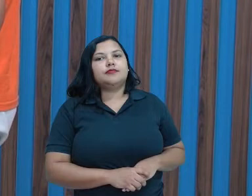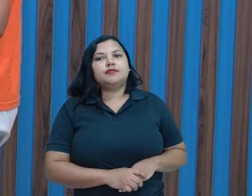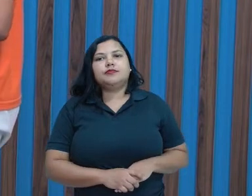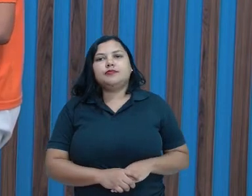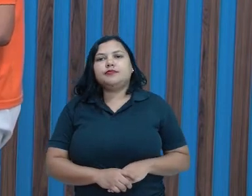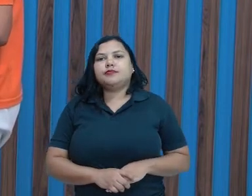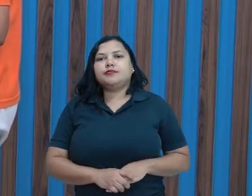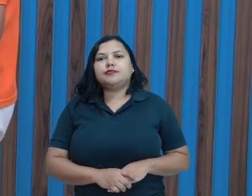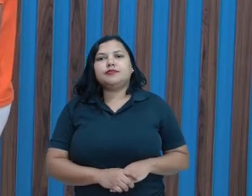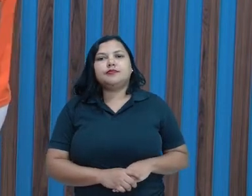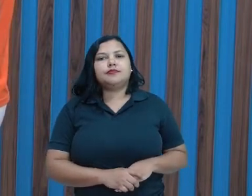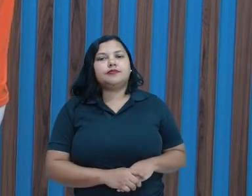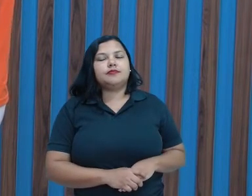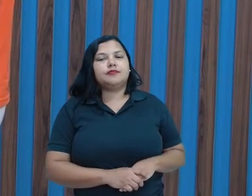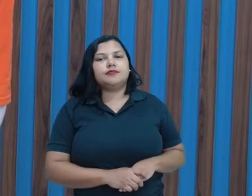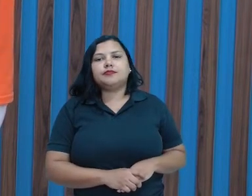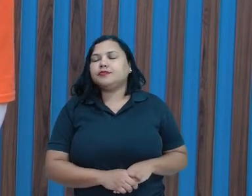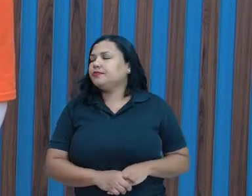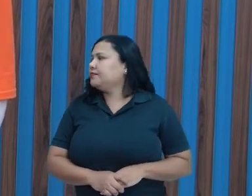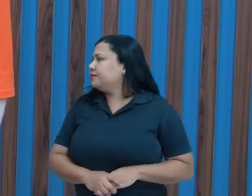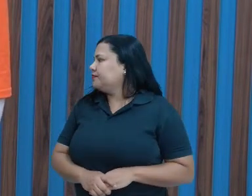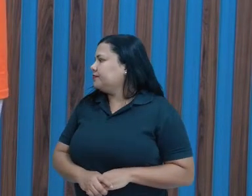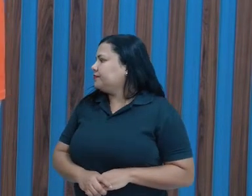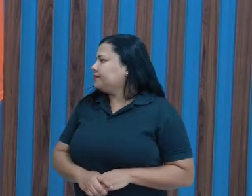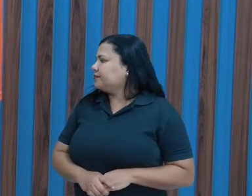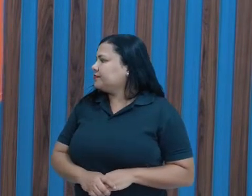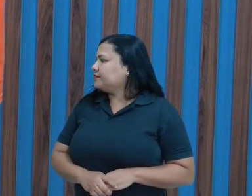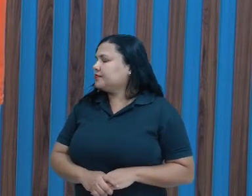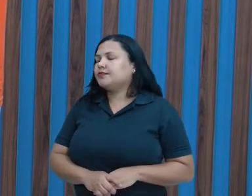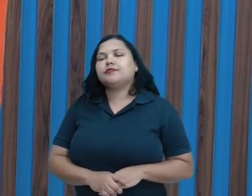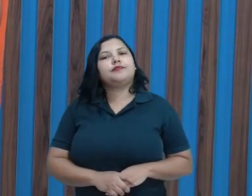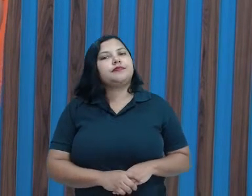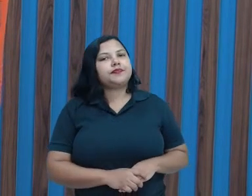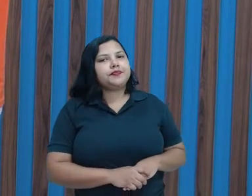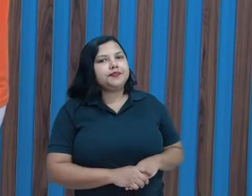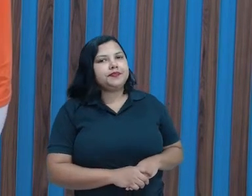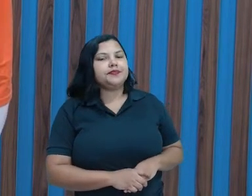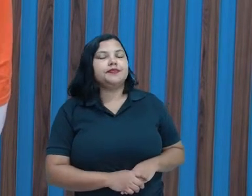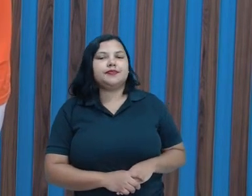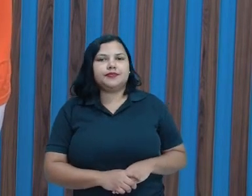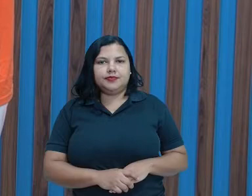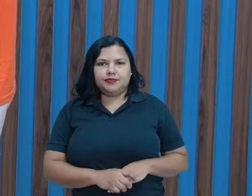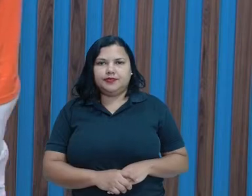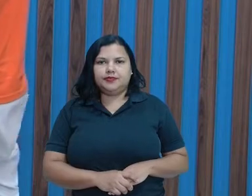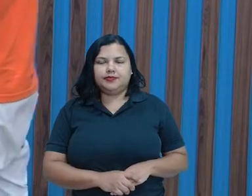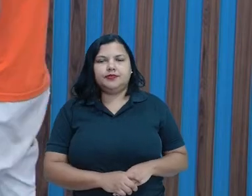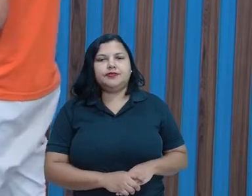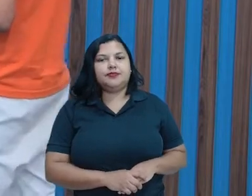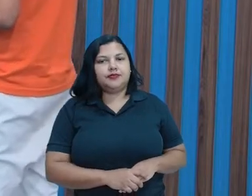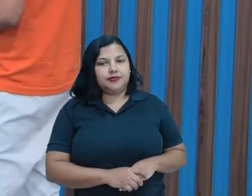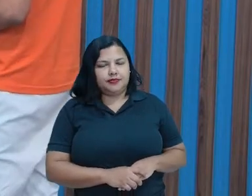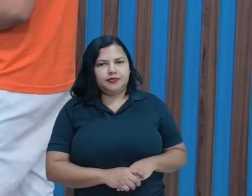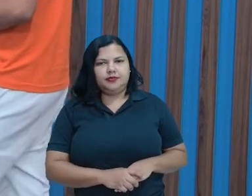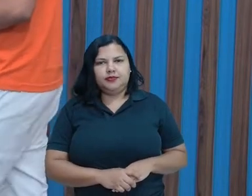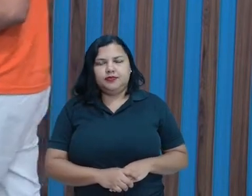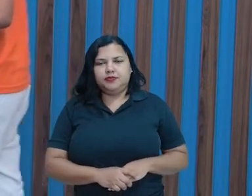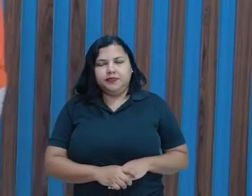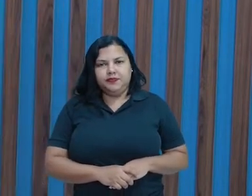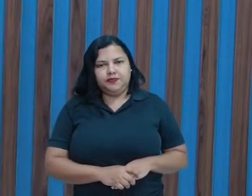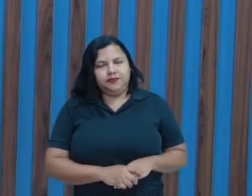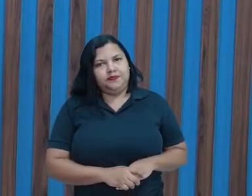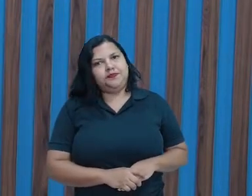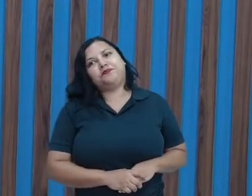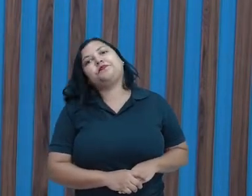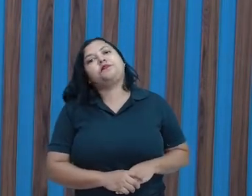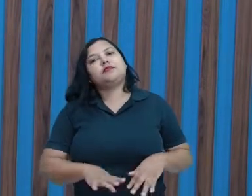Though as for that the passing there had won then really about same. Em português,